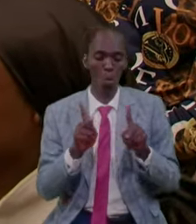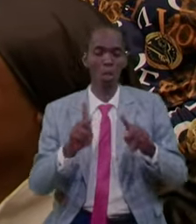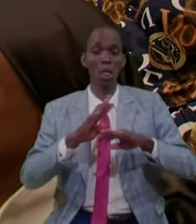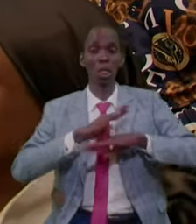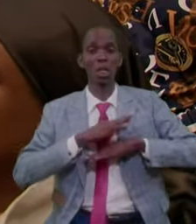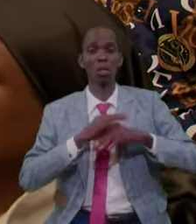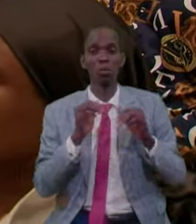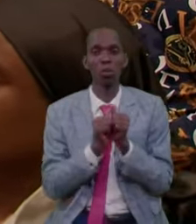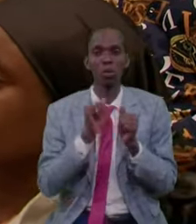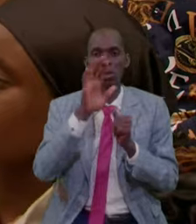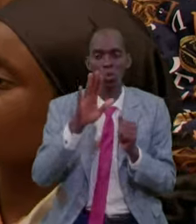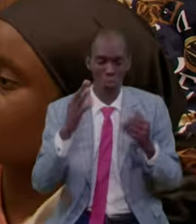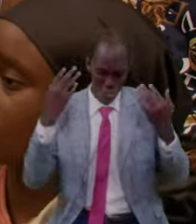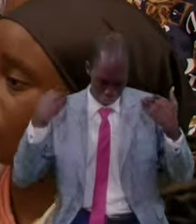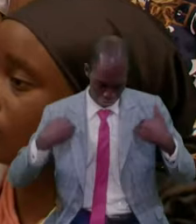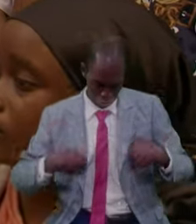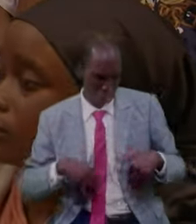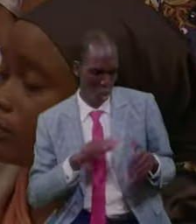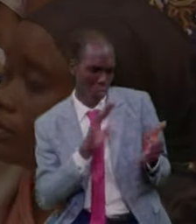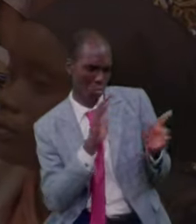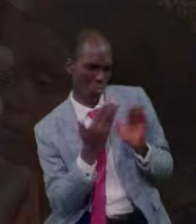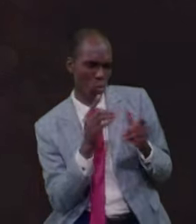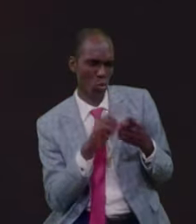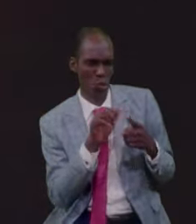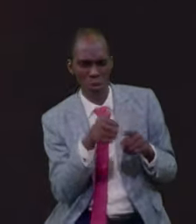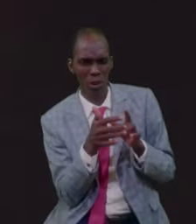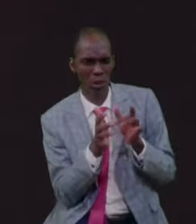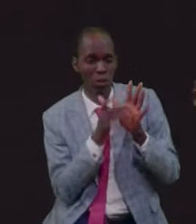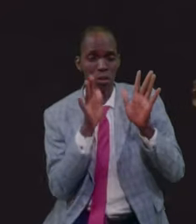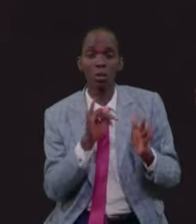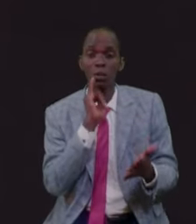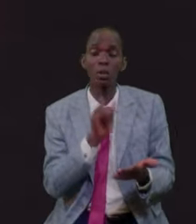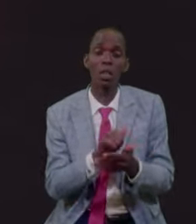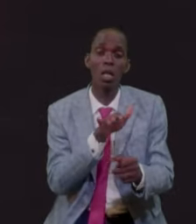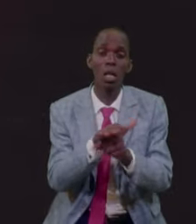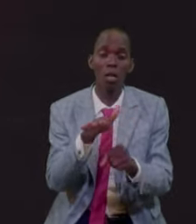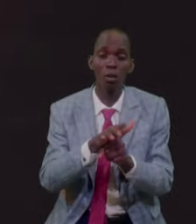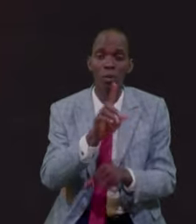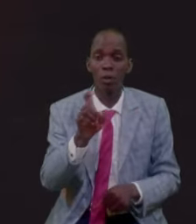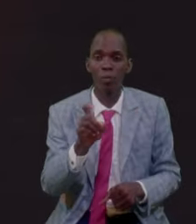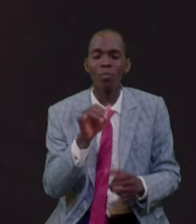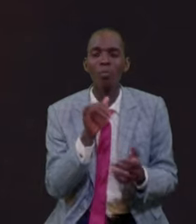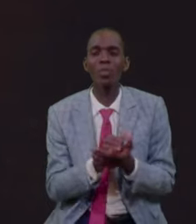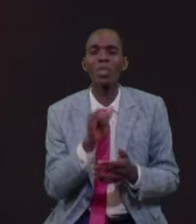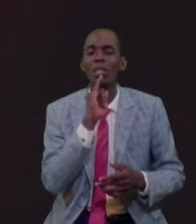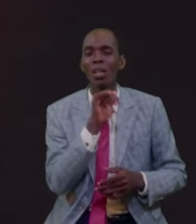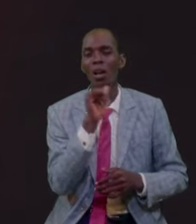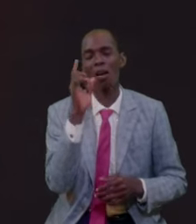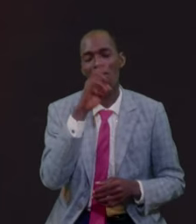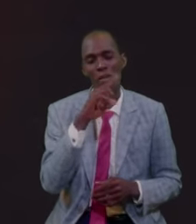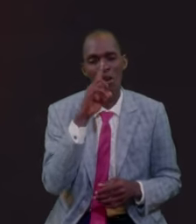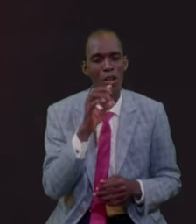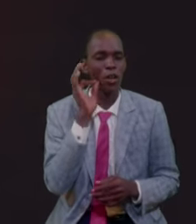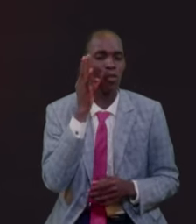the saints of God? Is that enough? That superficial fruit